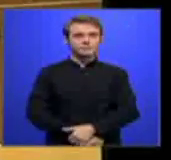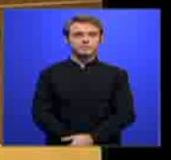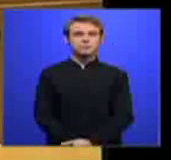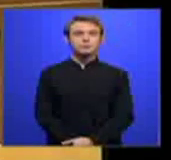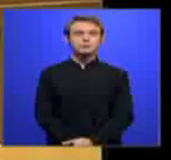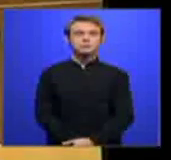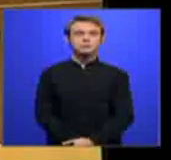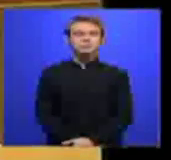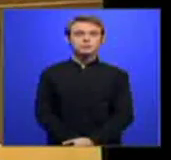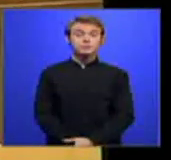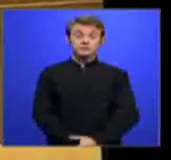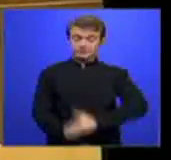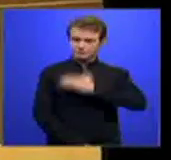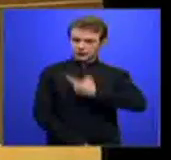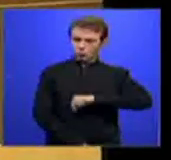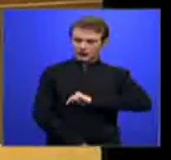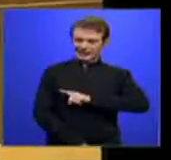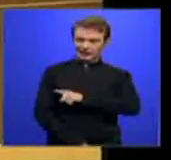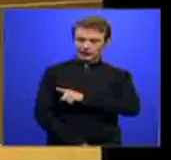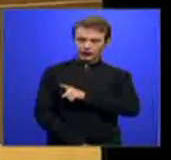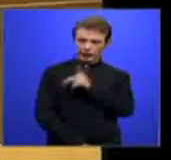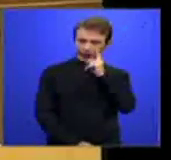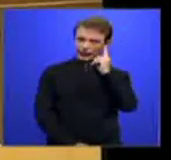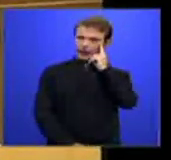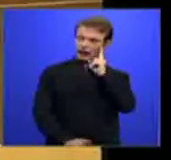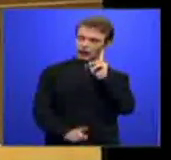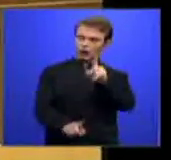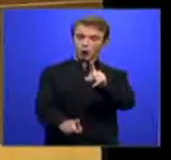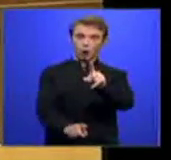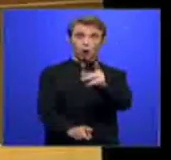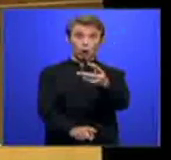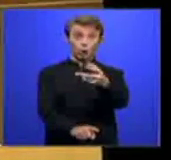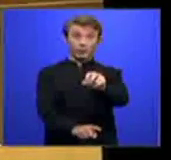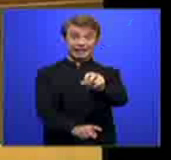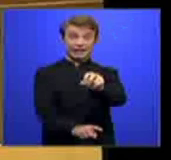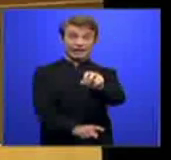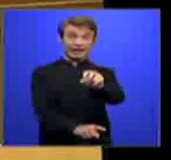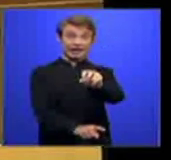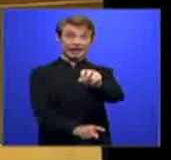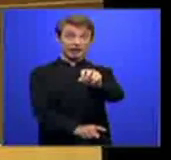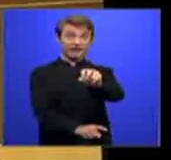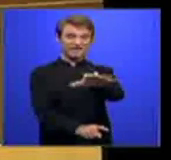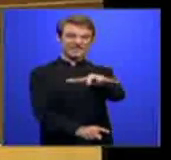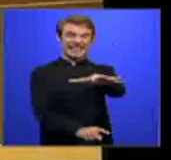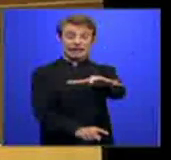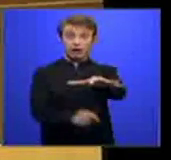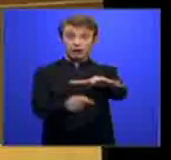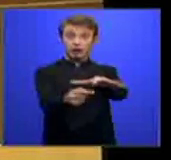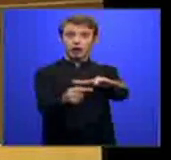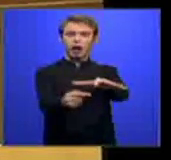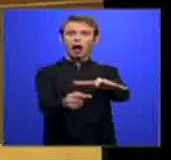suggested that by 2050, our life expectancy would have